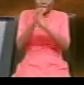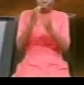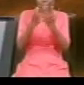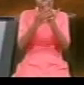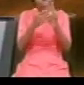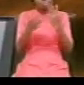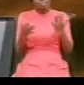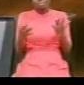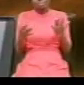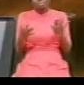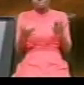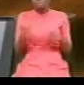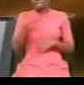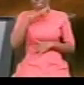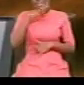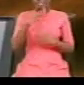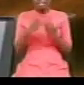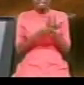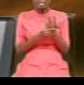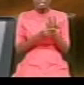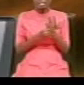blood. Defile hand,